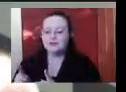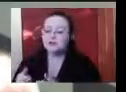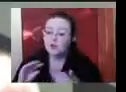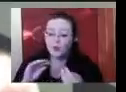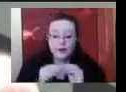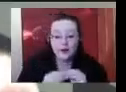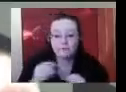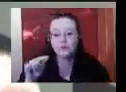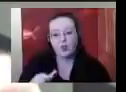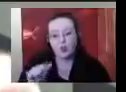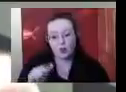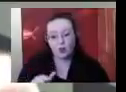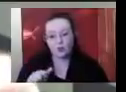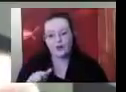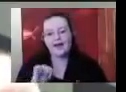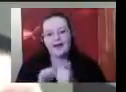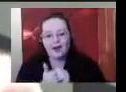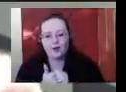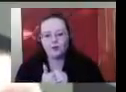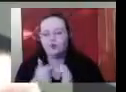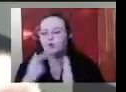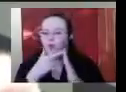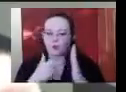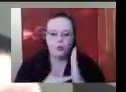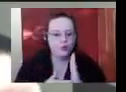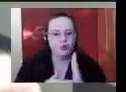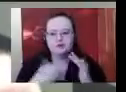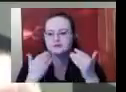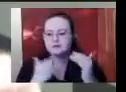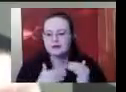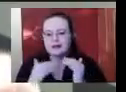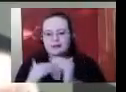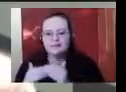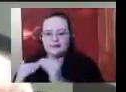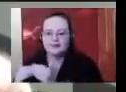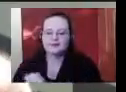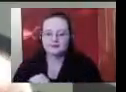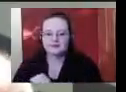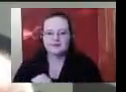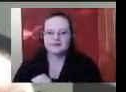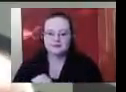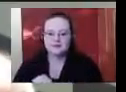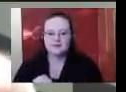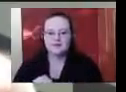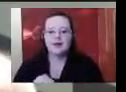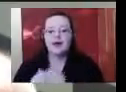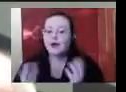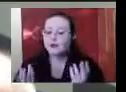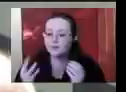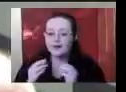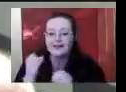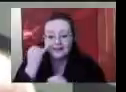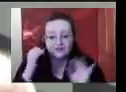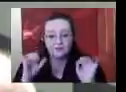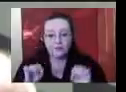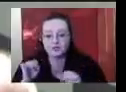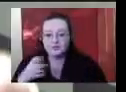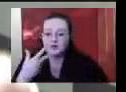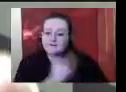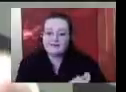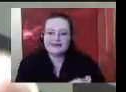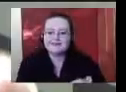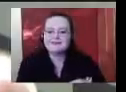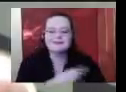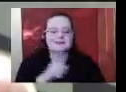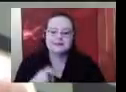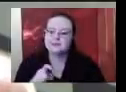have all of these infection control practices in place and increase vaccination rates amongst those who are eligible. And so